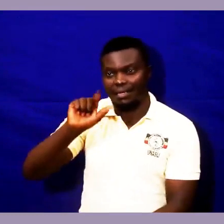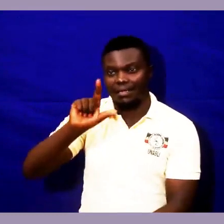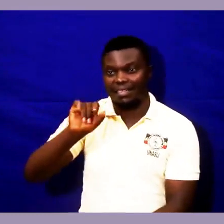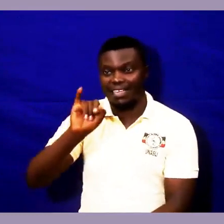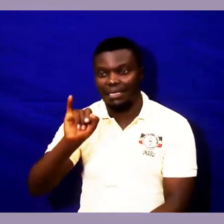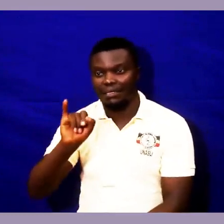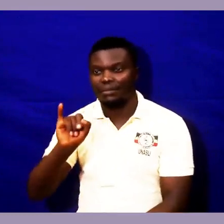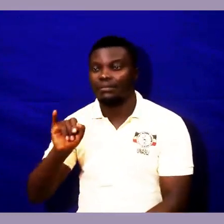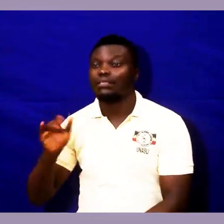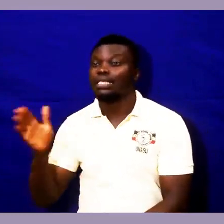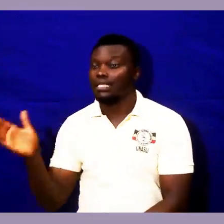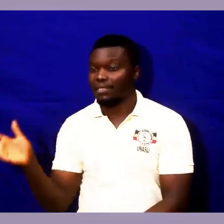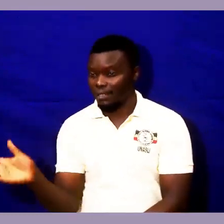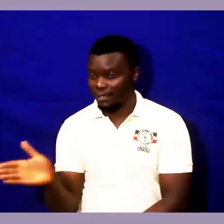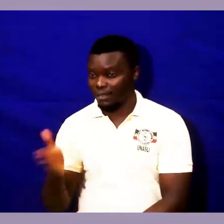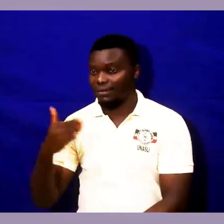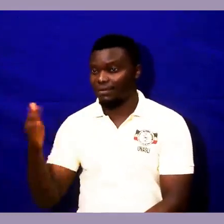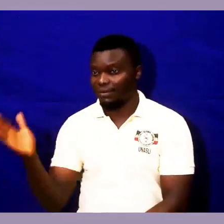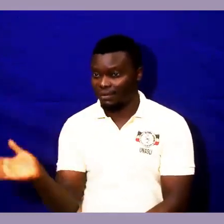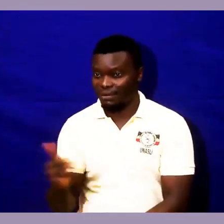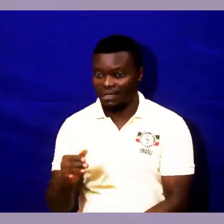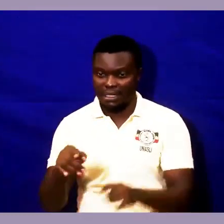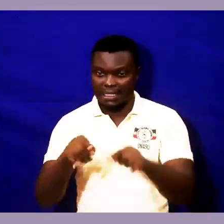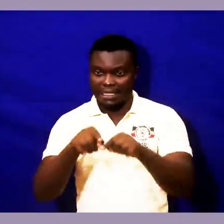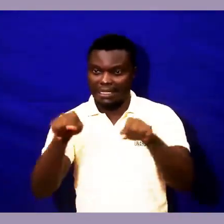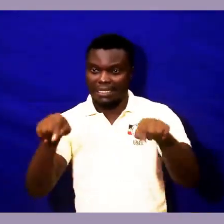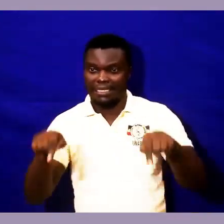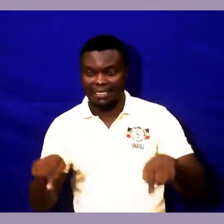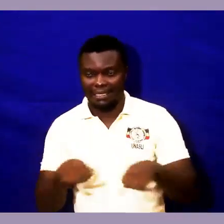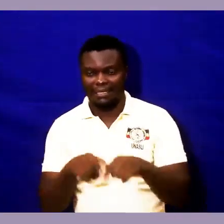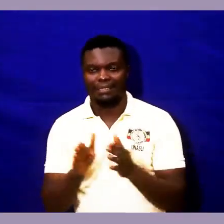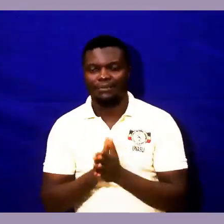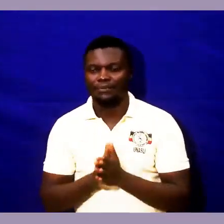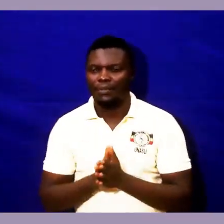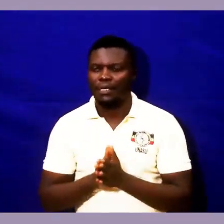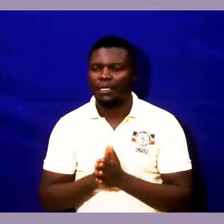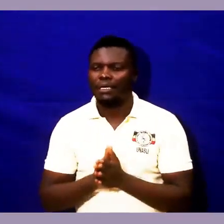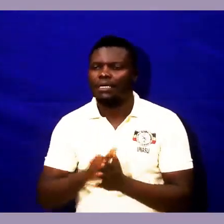Ali, sweep the classroom.